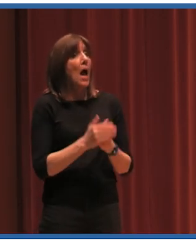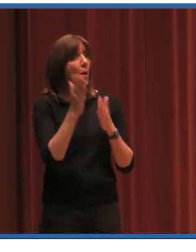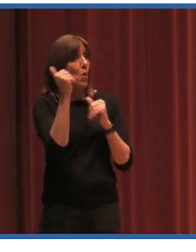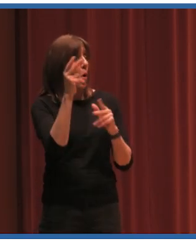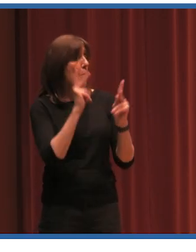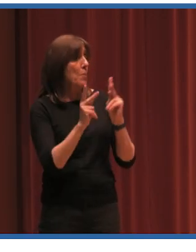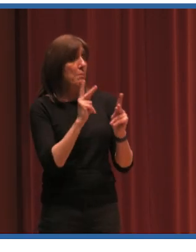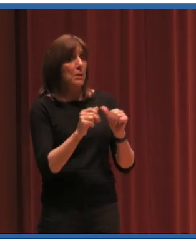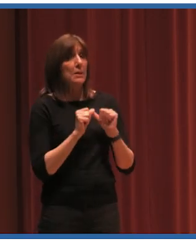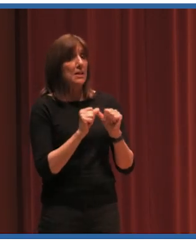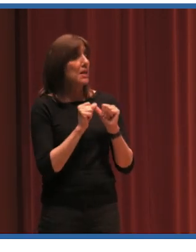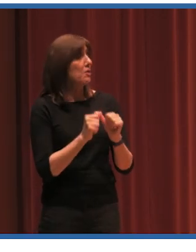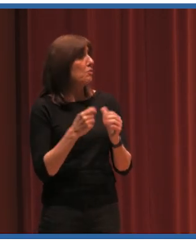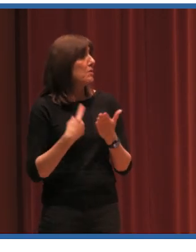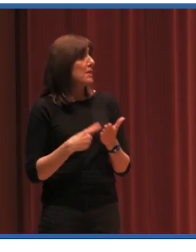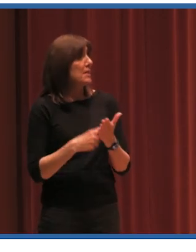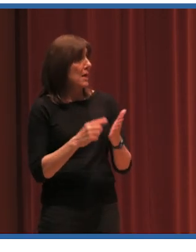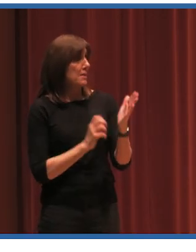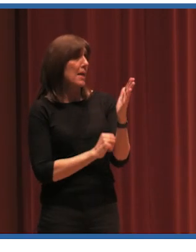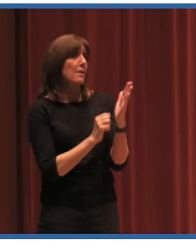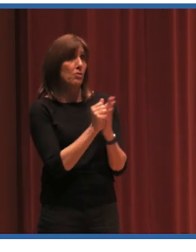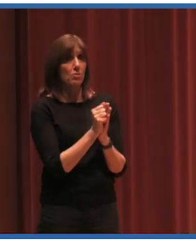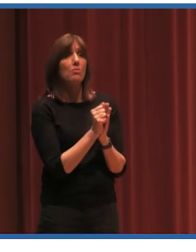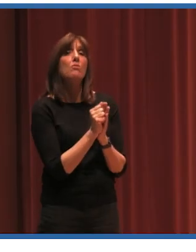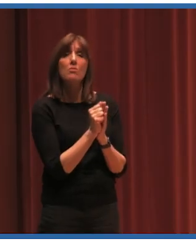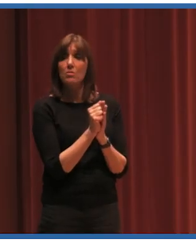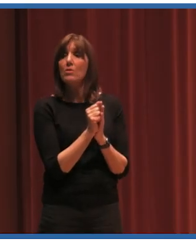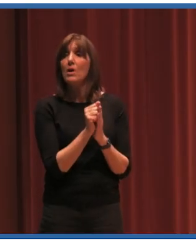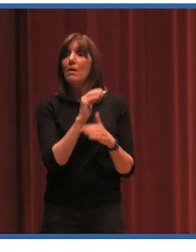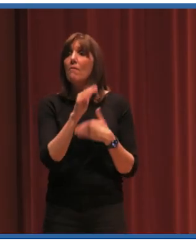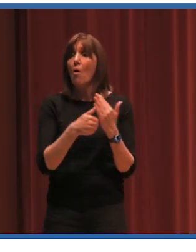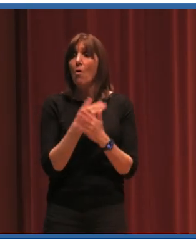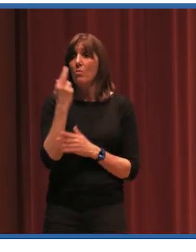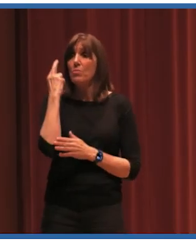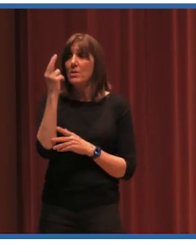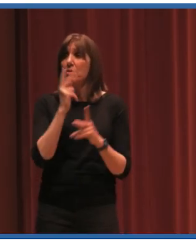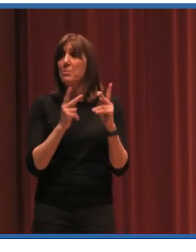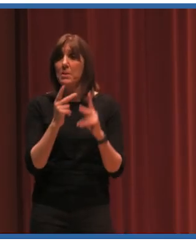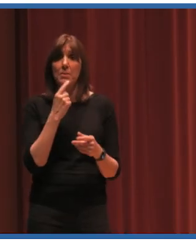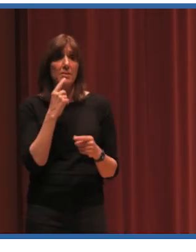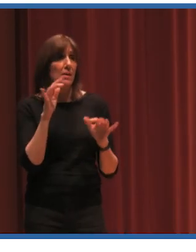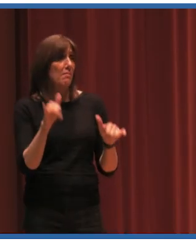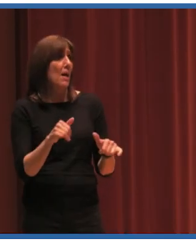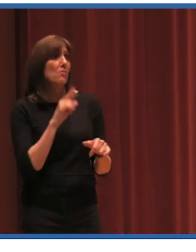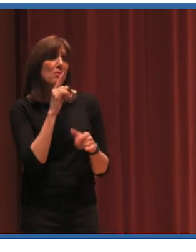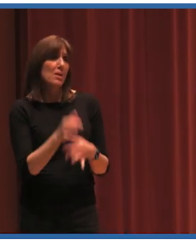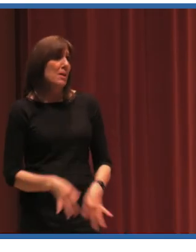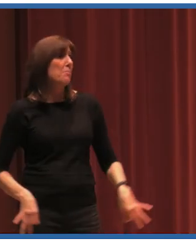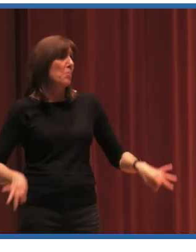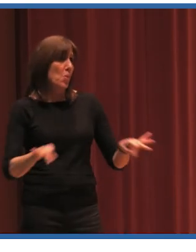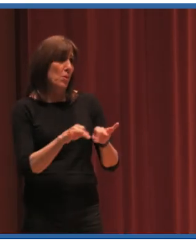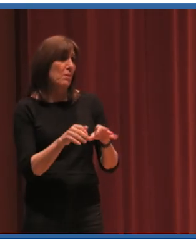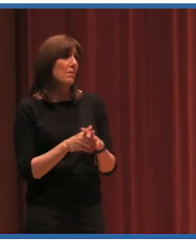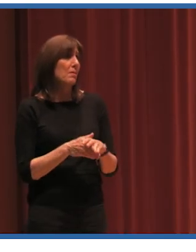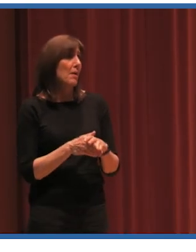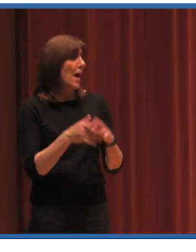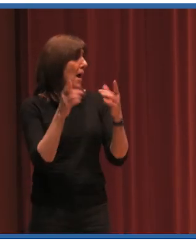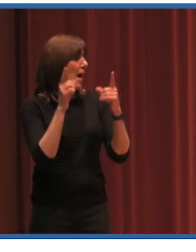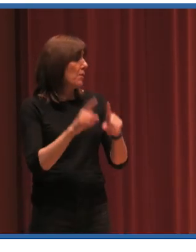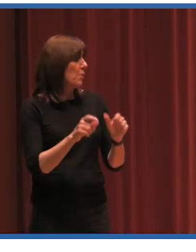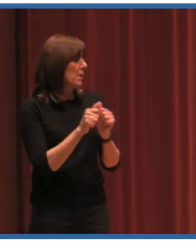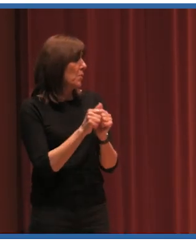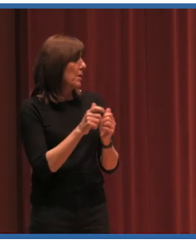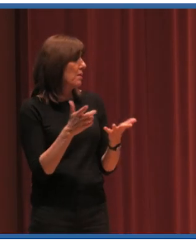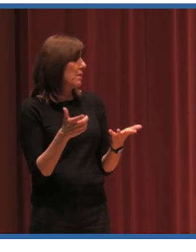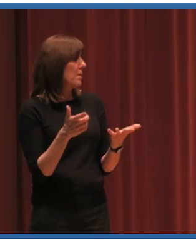continue to talk about cancer. It's so, for all the reasons that people have mentioned, it's so important, and agree with everybody.